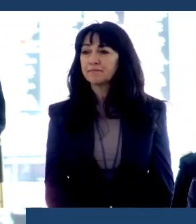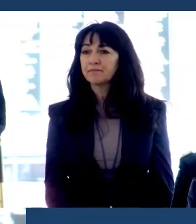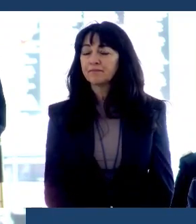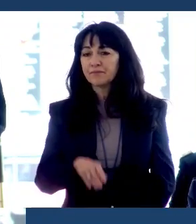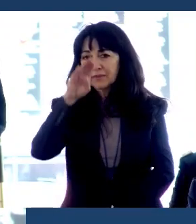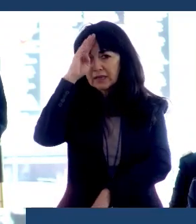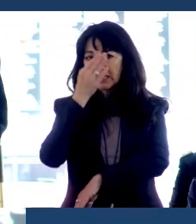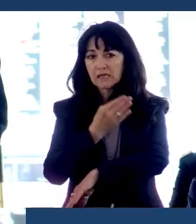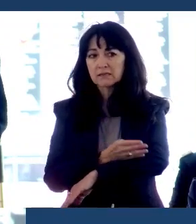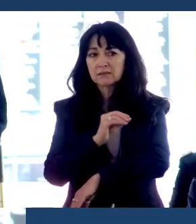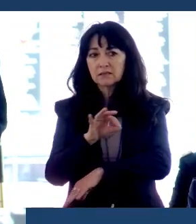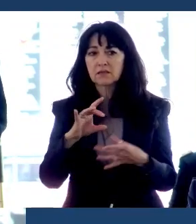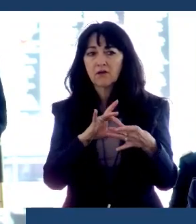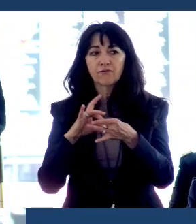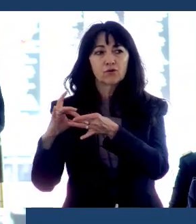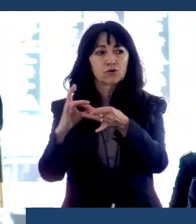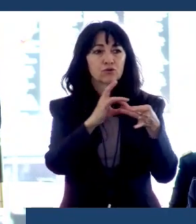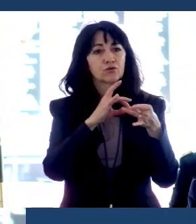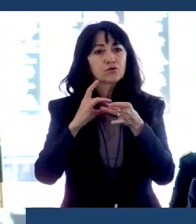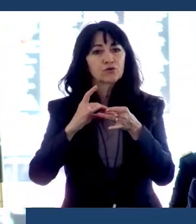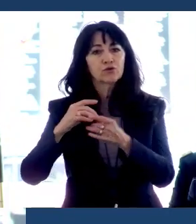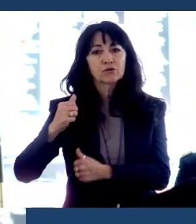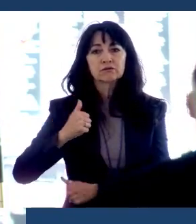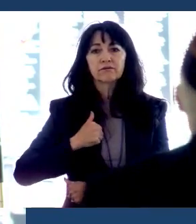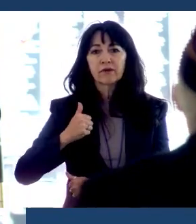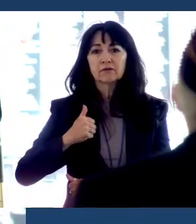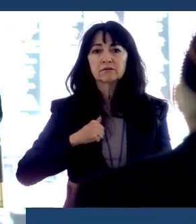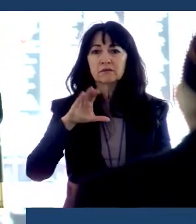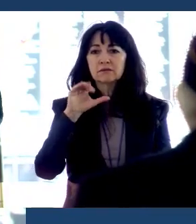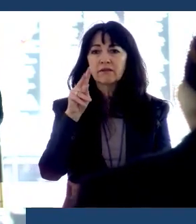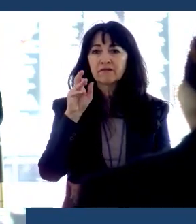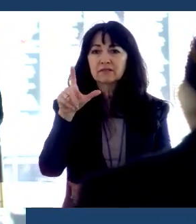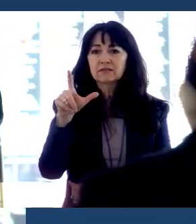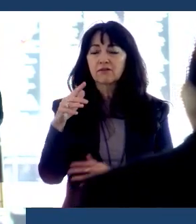Sons of Union Veterans of the Civil War.